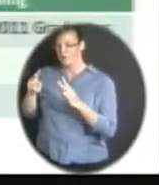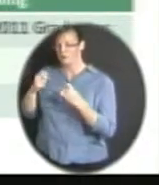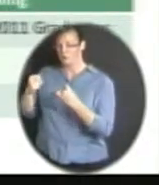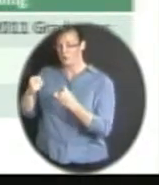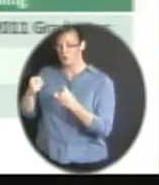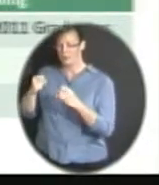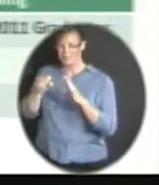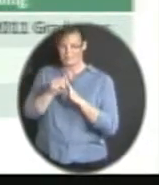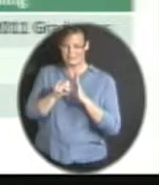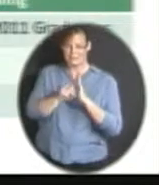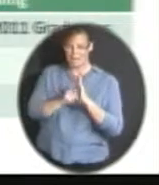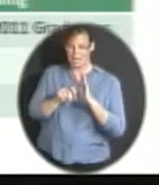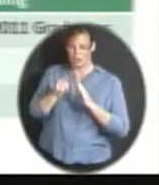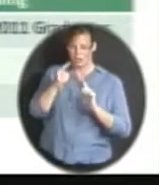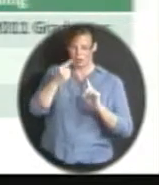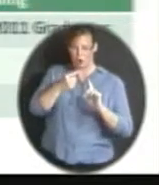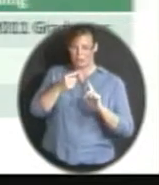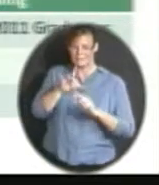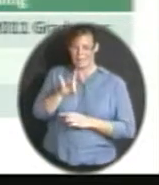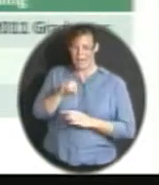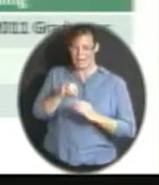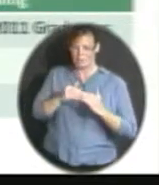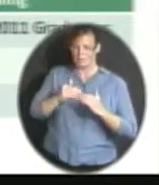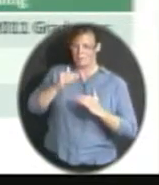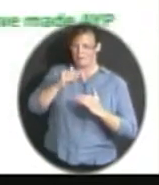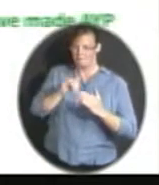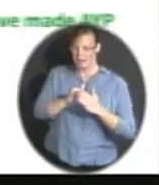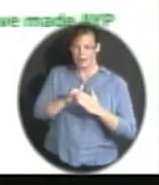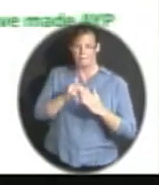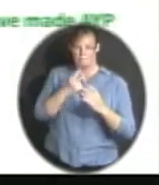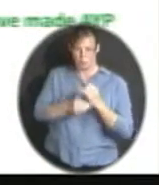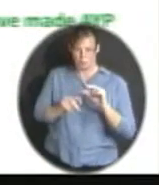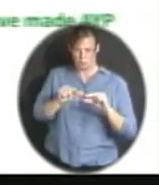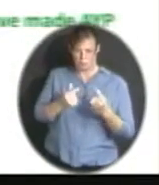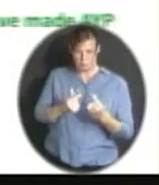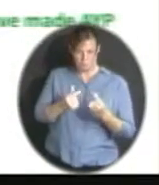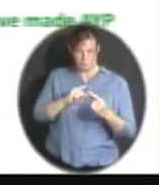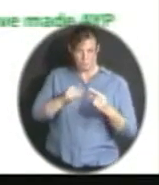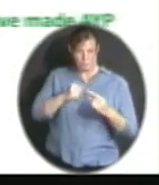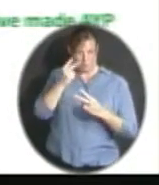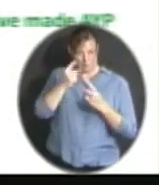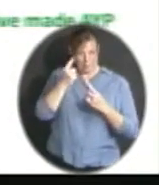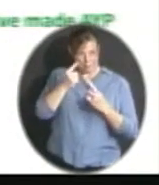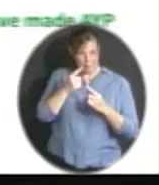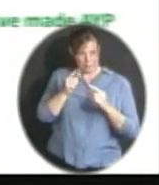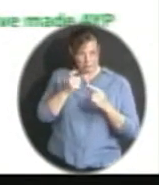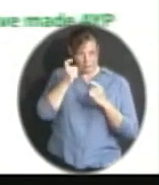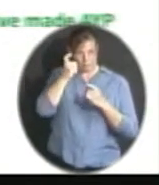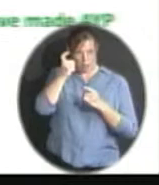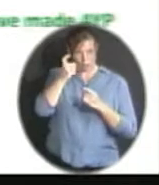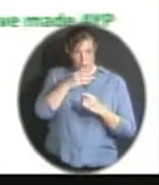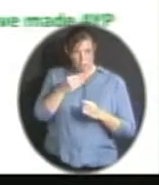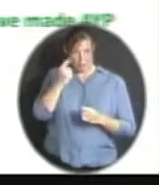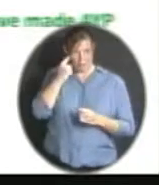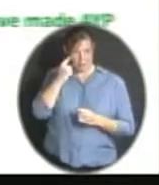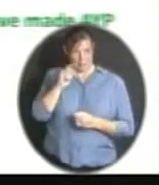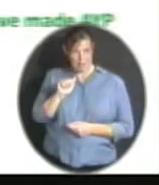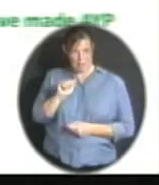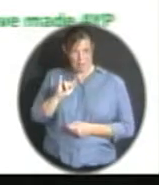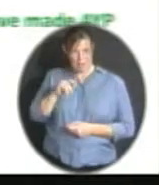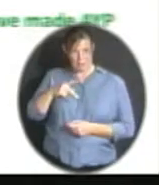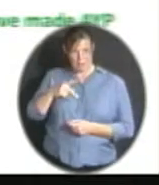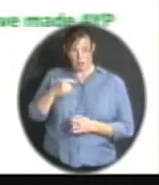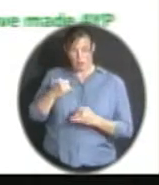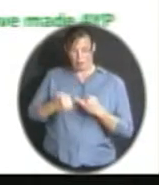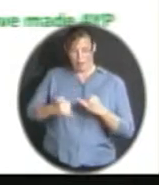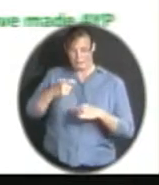state target is only 80, and we're well above that in both groups. When we think about celebrations and we think about AYP, this being our